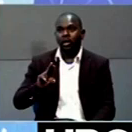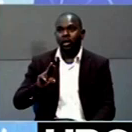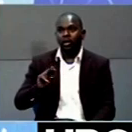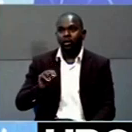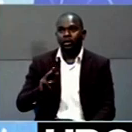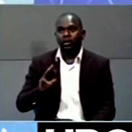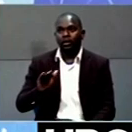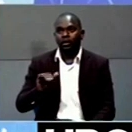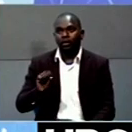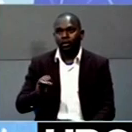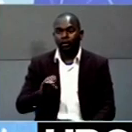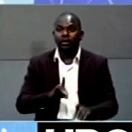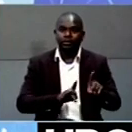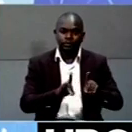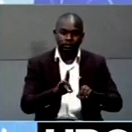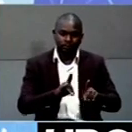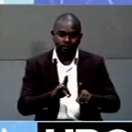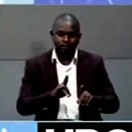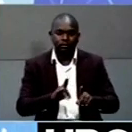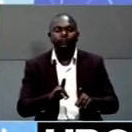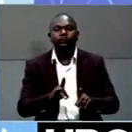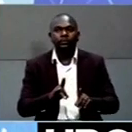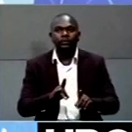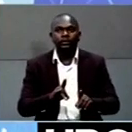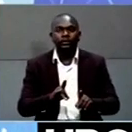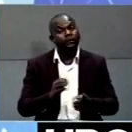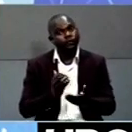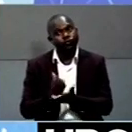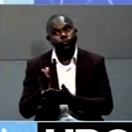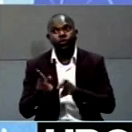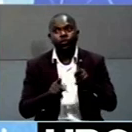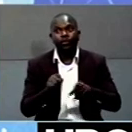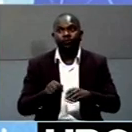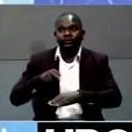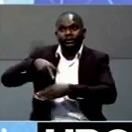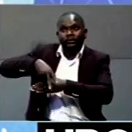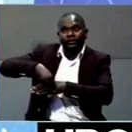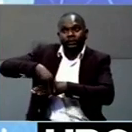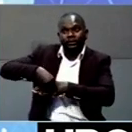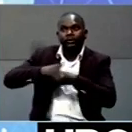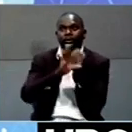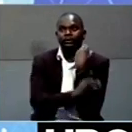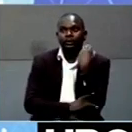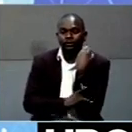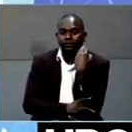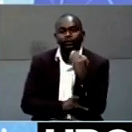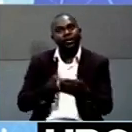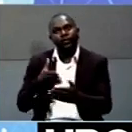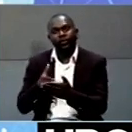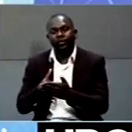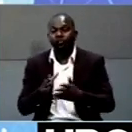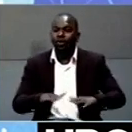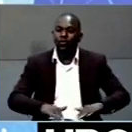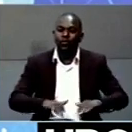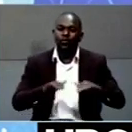Corporation Managing Director, Engineer Dr. Silva Migisha, has assured the people of Ntoroko District, especially those affected by floods, that